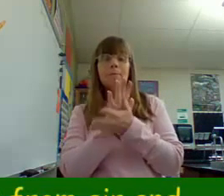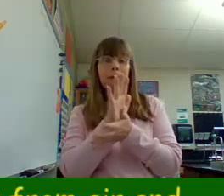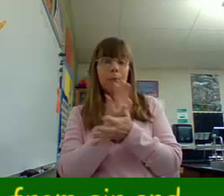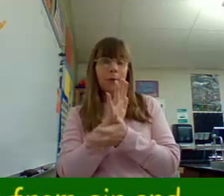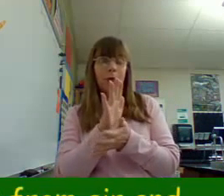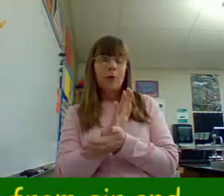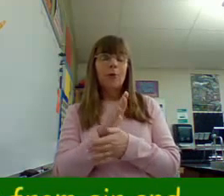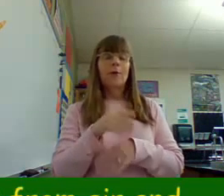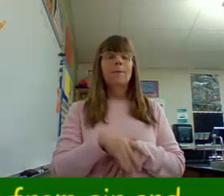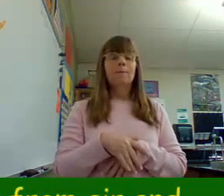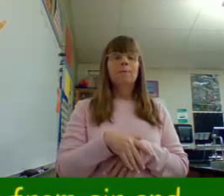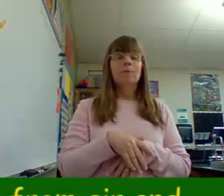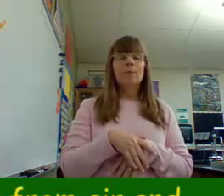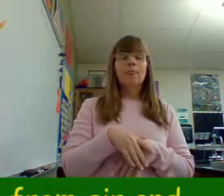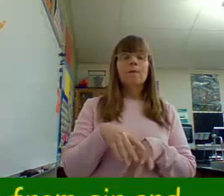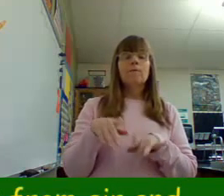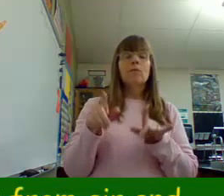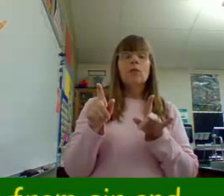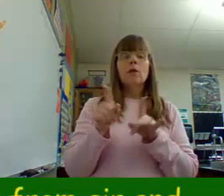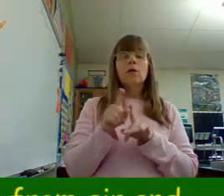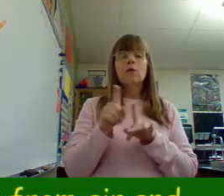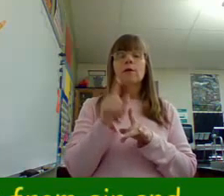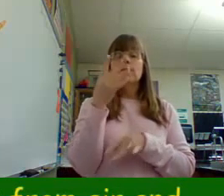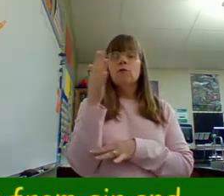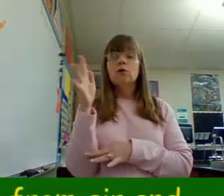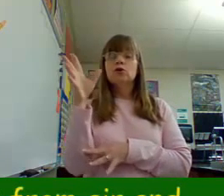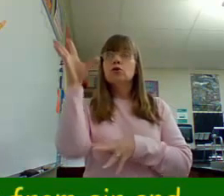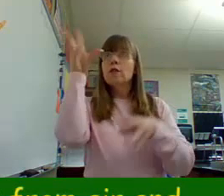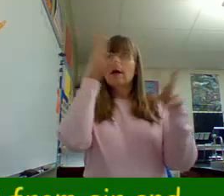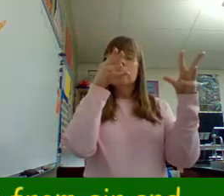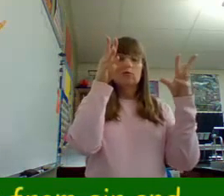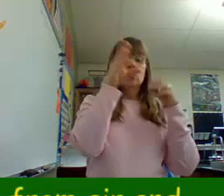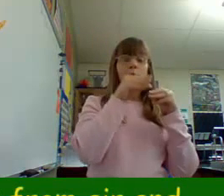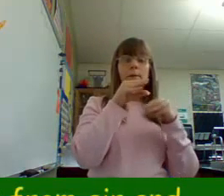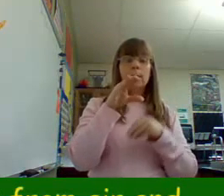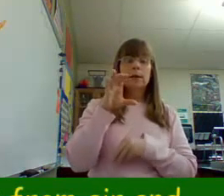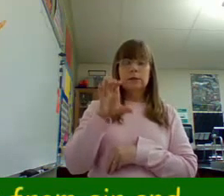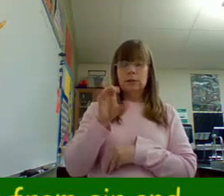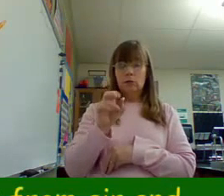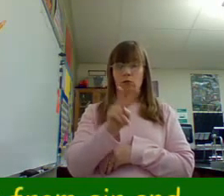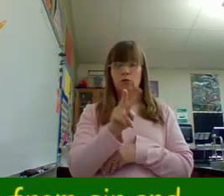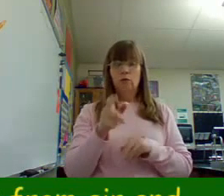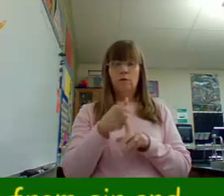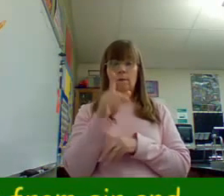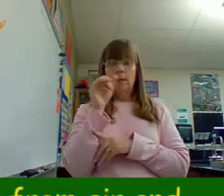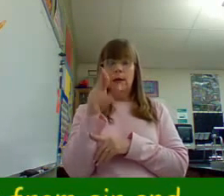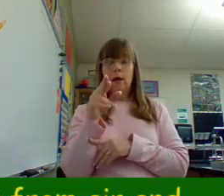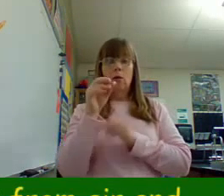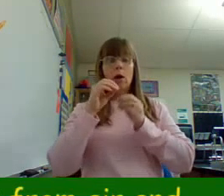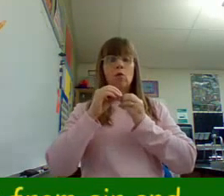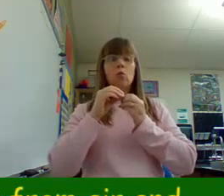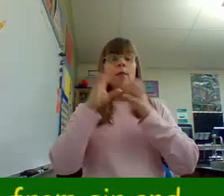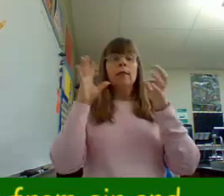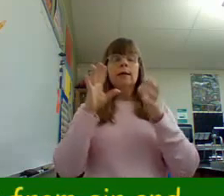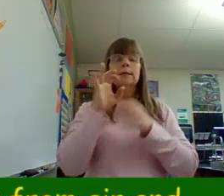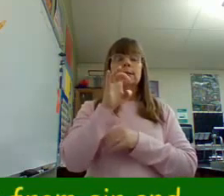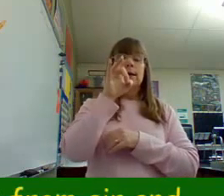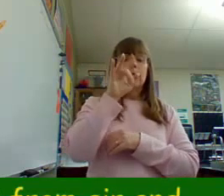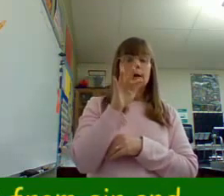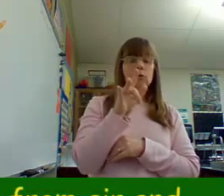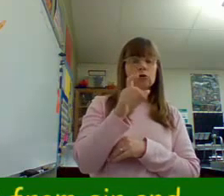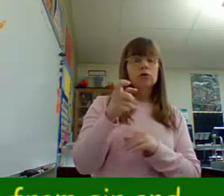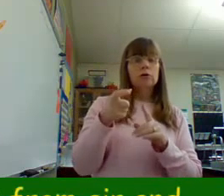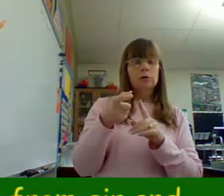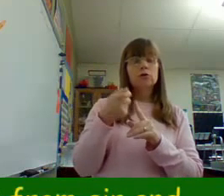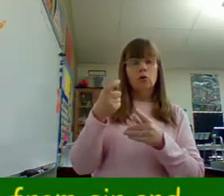carbon dioxide and pollutants from the air, and they of course release that oxygen so we can breathe. And their roots actually help